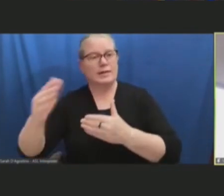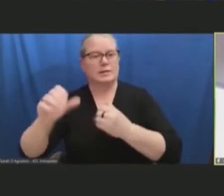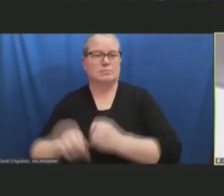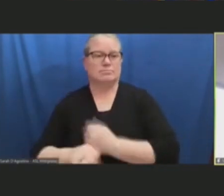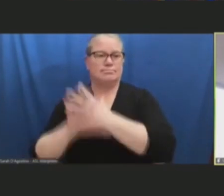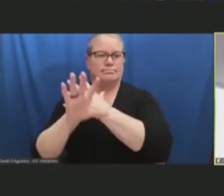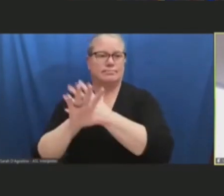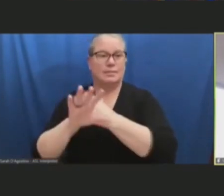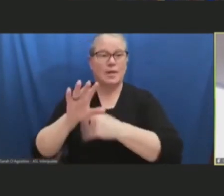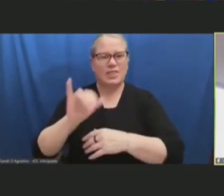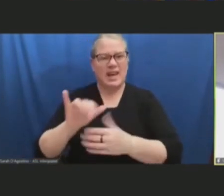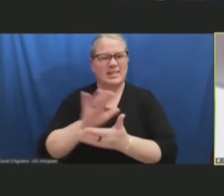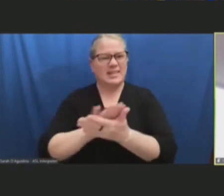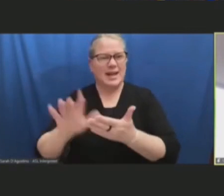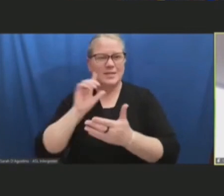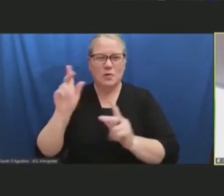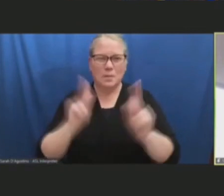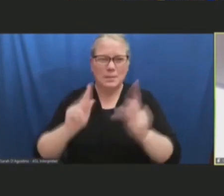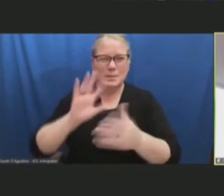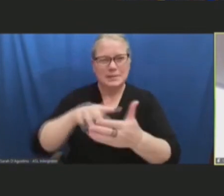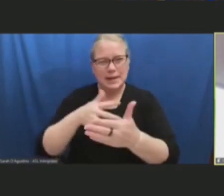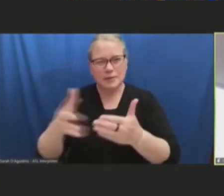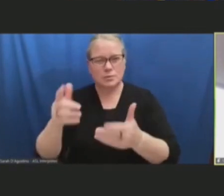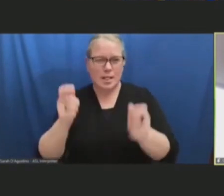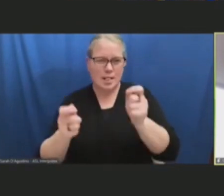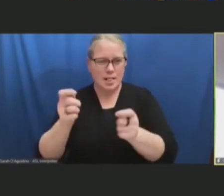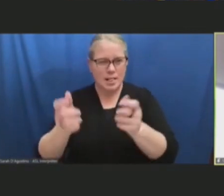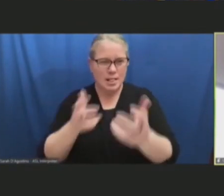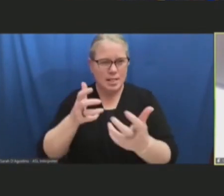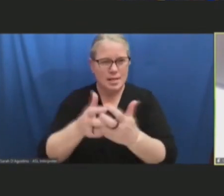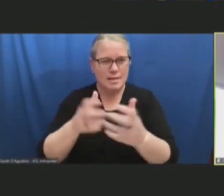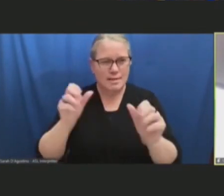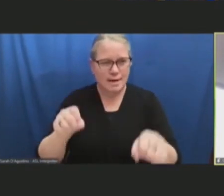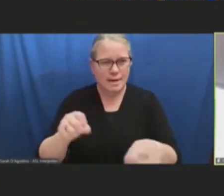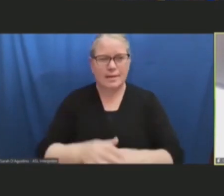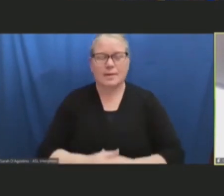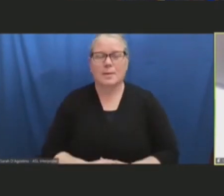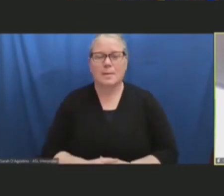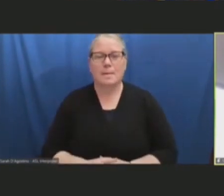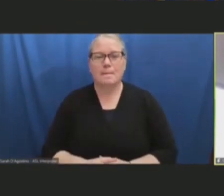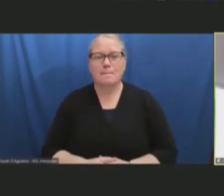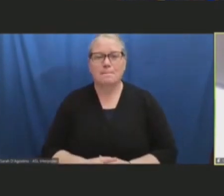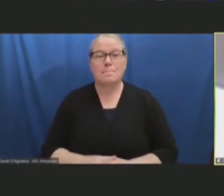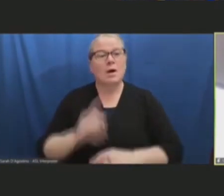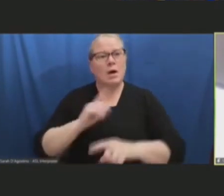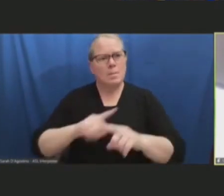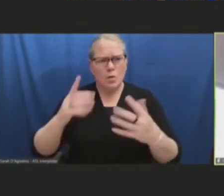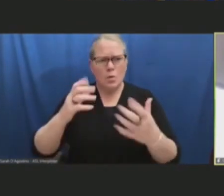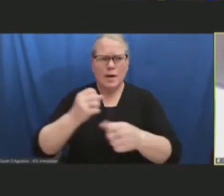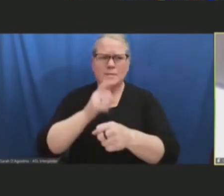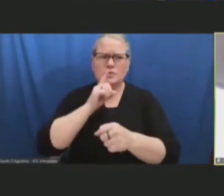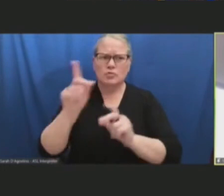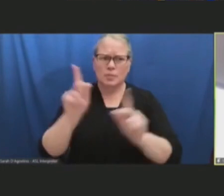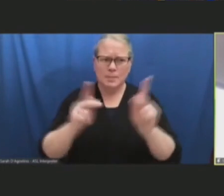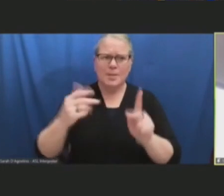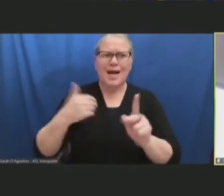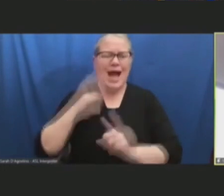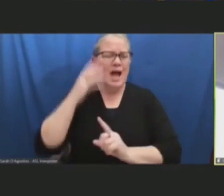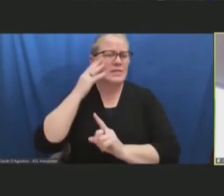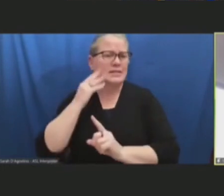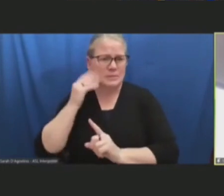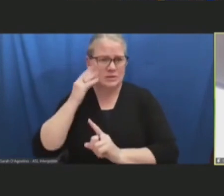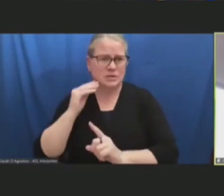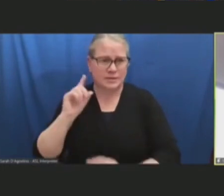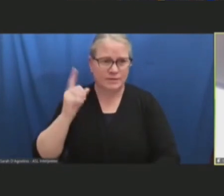after they become licensed. We wanted to make sure they get hands-on experience before entering the field. So we're